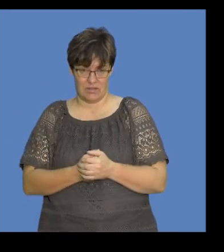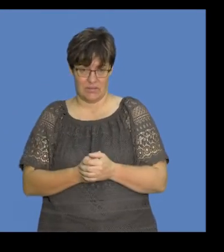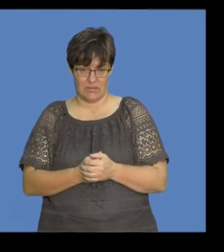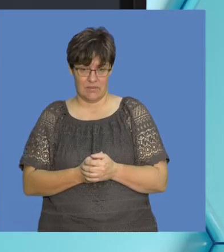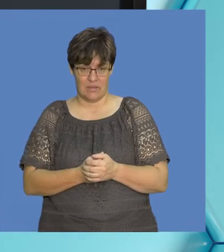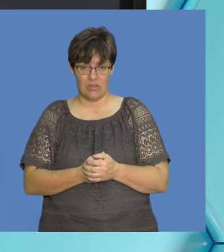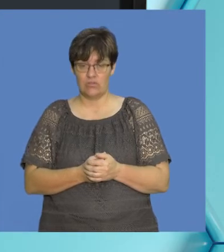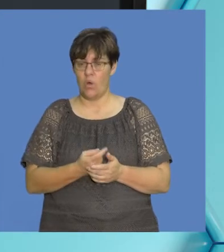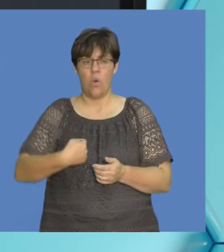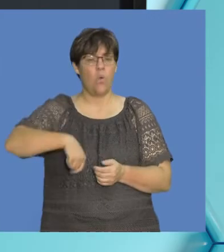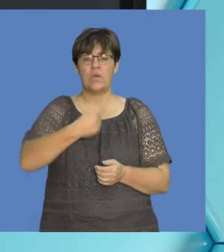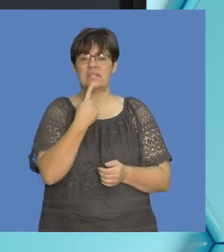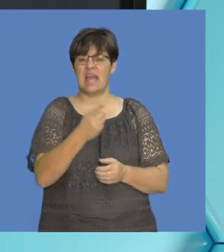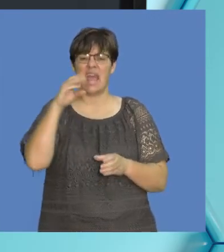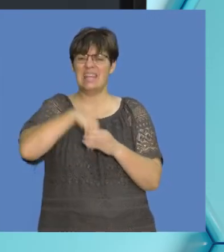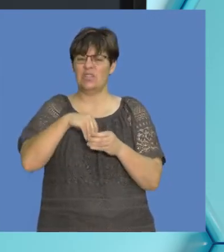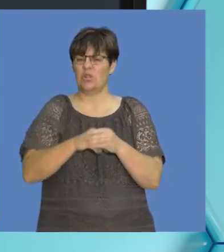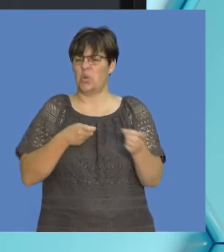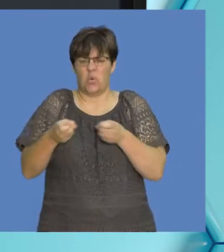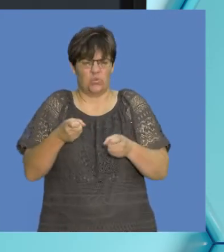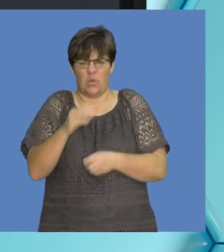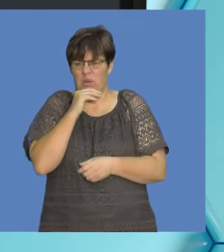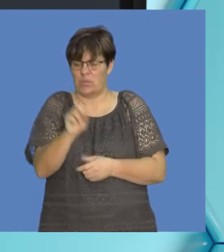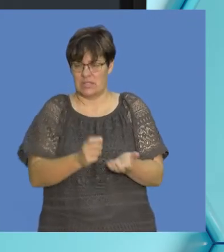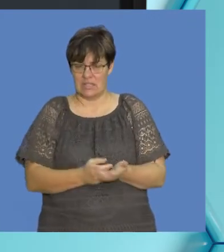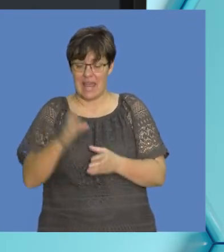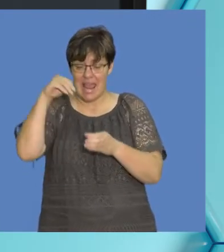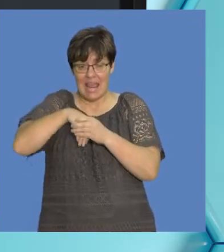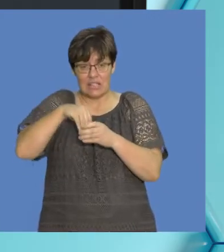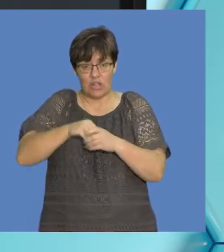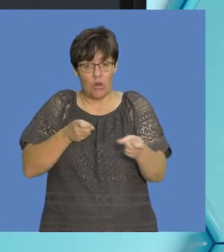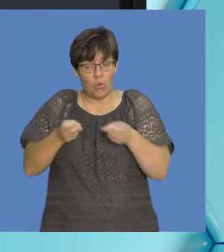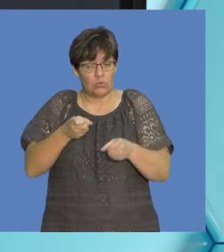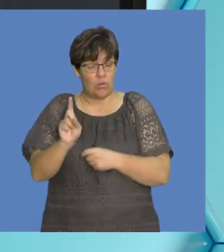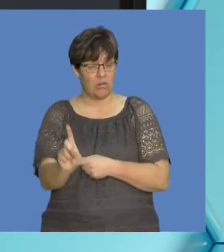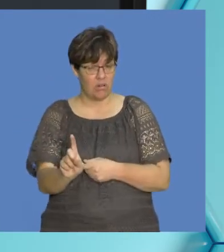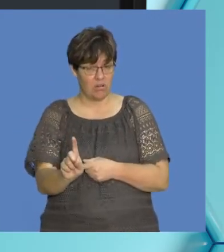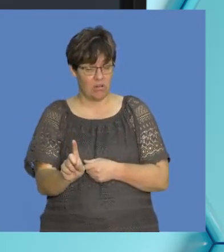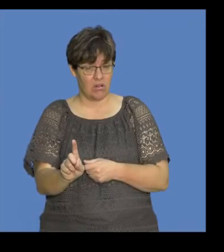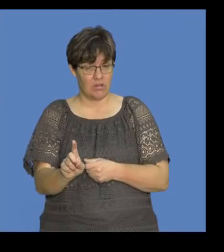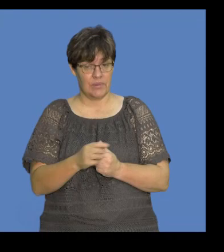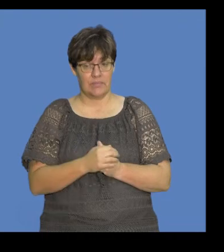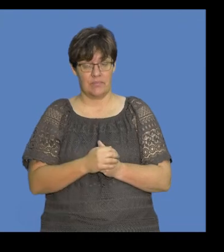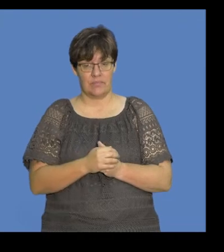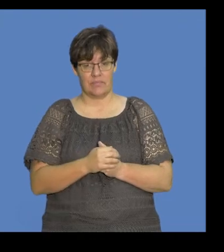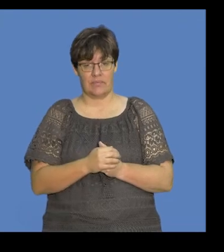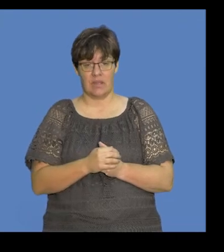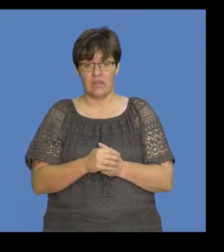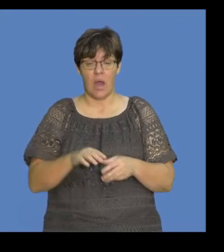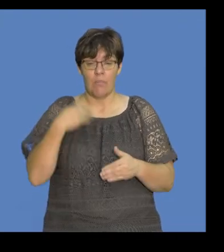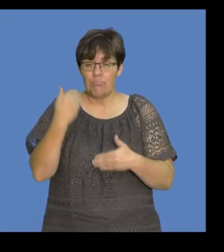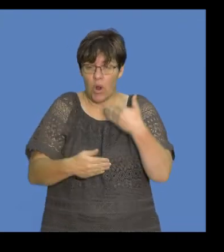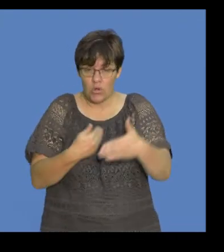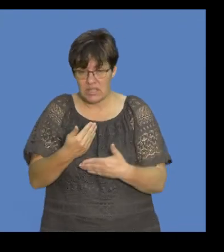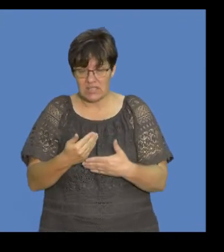words, what do we mean by internal control? By internal control, we mean the methods and